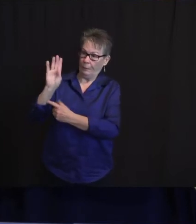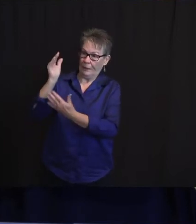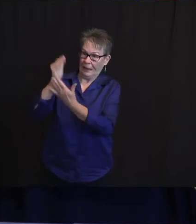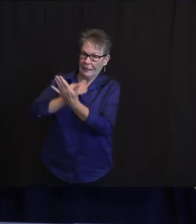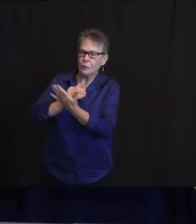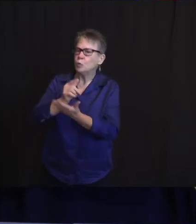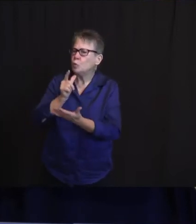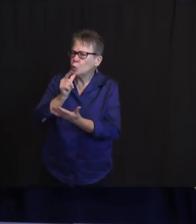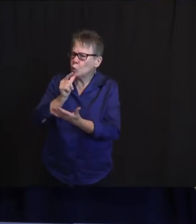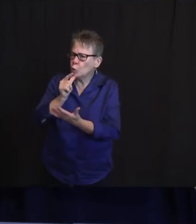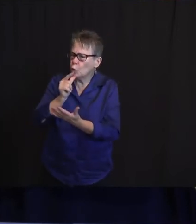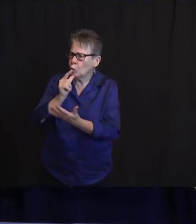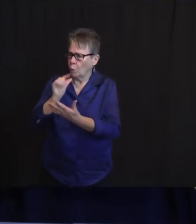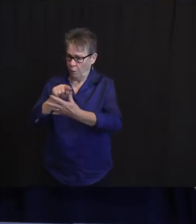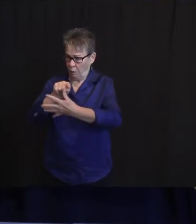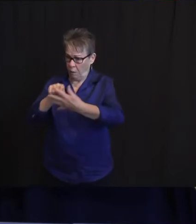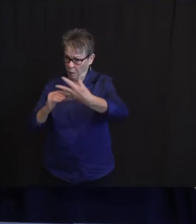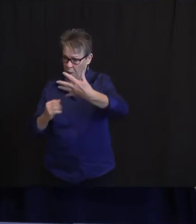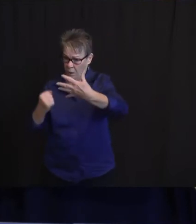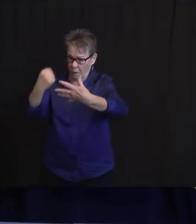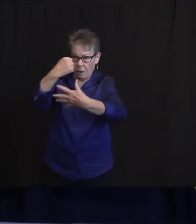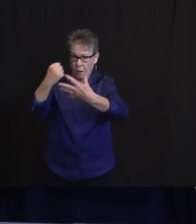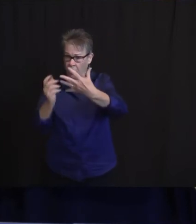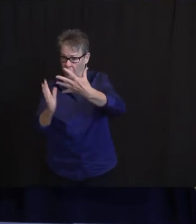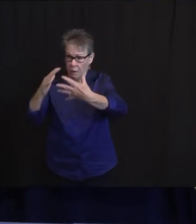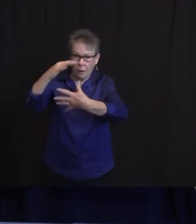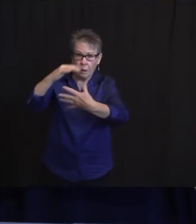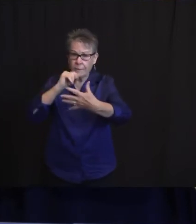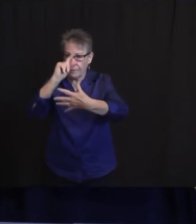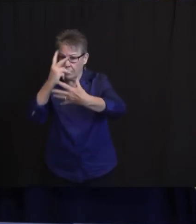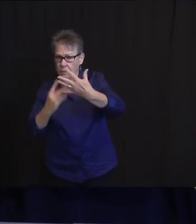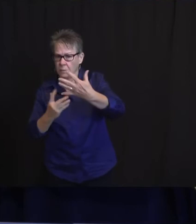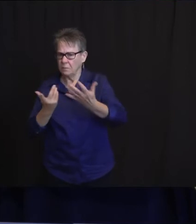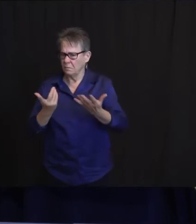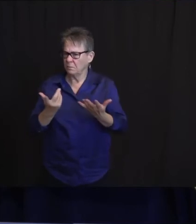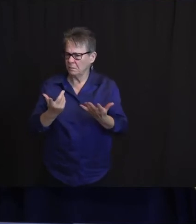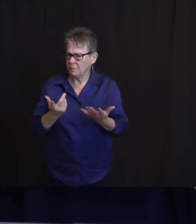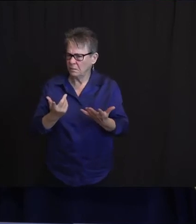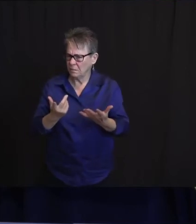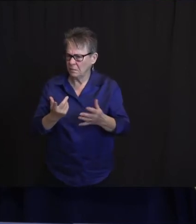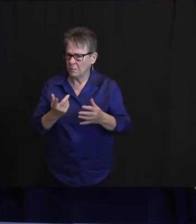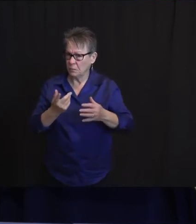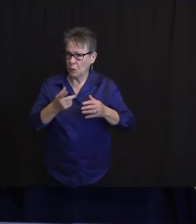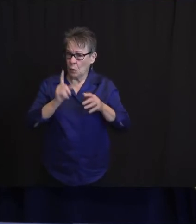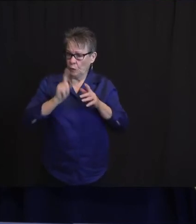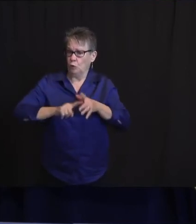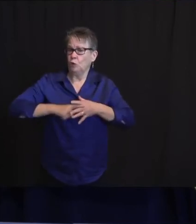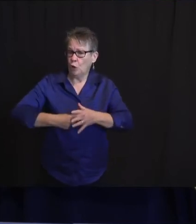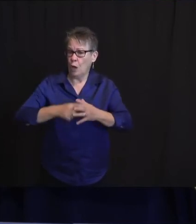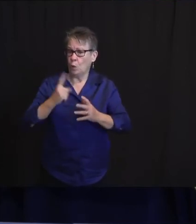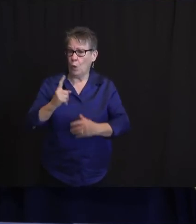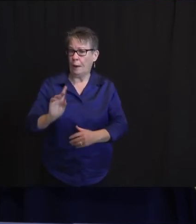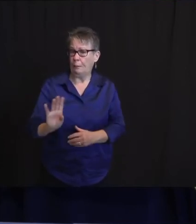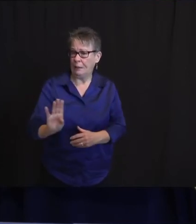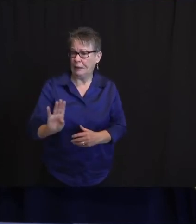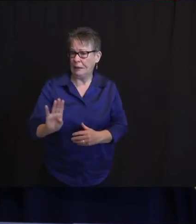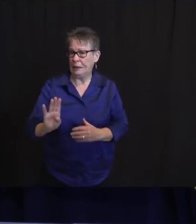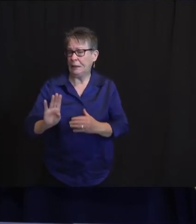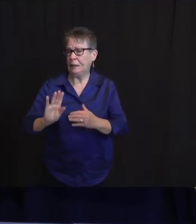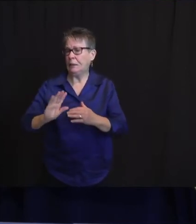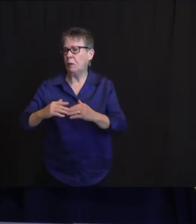as the timing of when we move 1B in, we're balancing the number of healthcare workers remaining to be vaccinated based